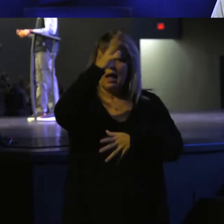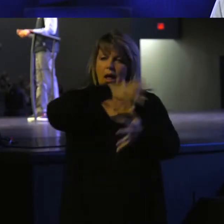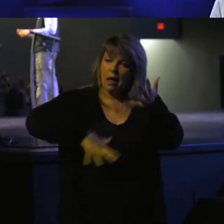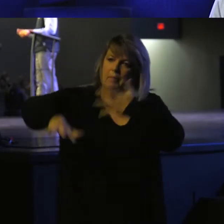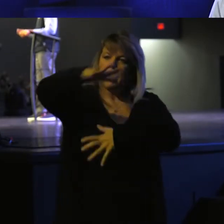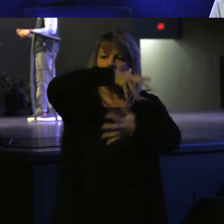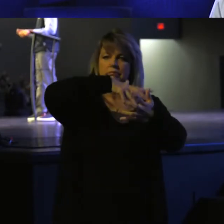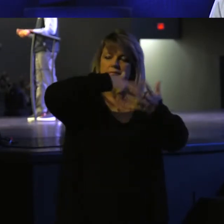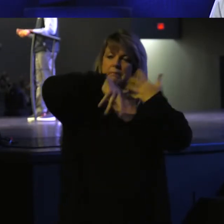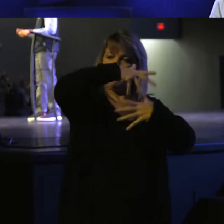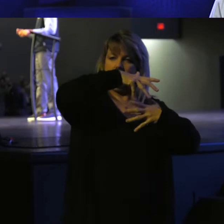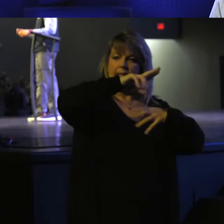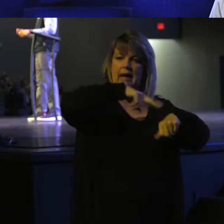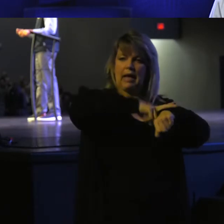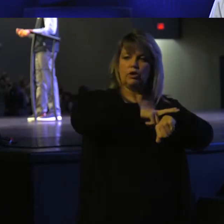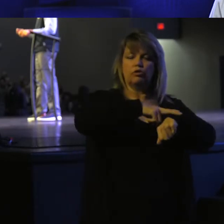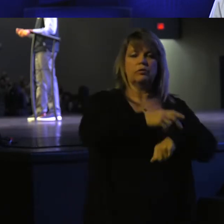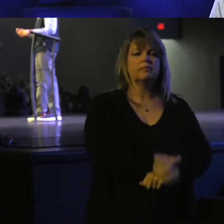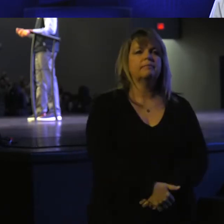the nations.